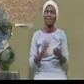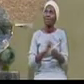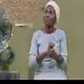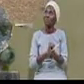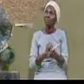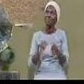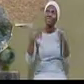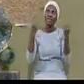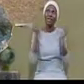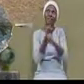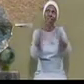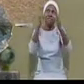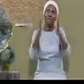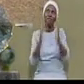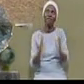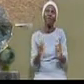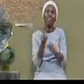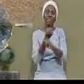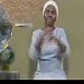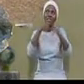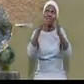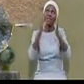Savior, Savior,